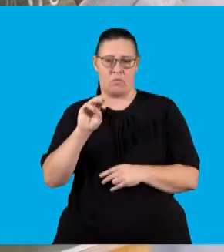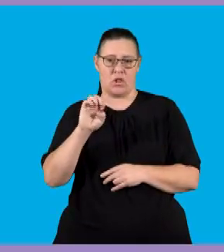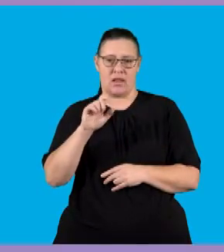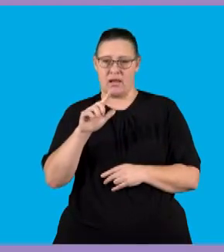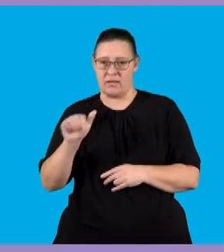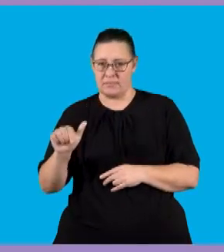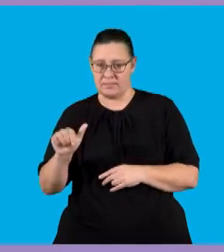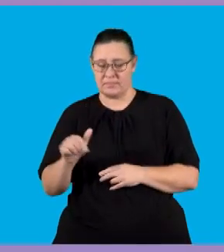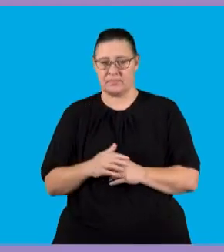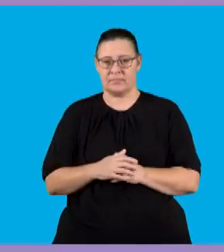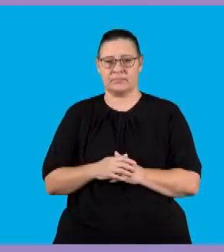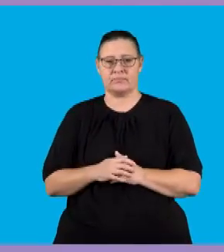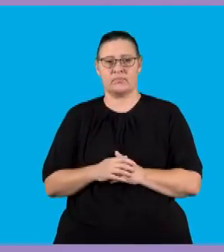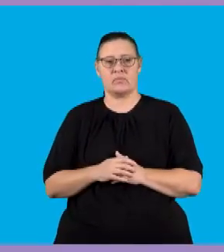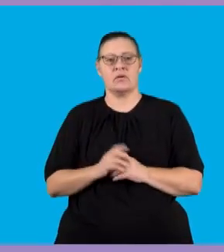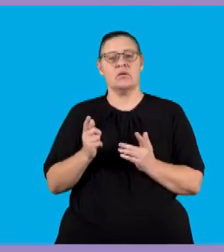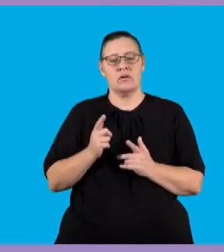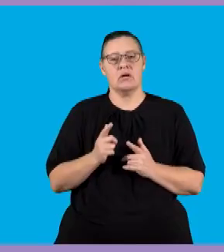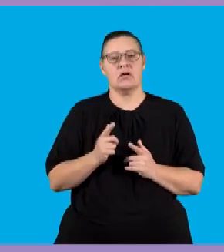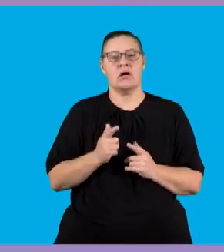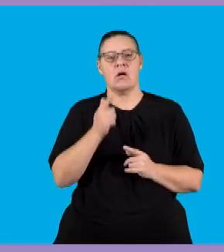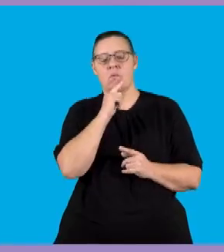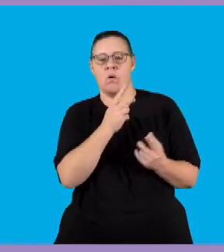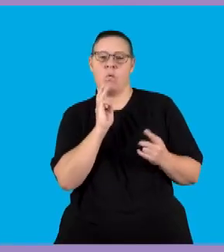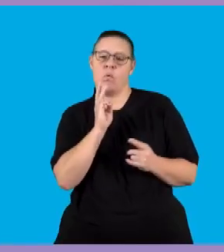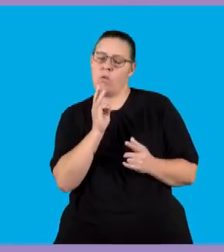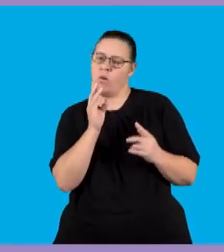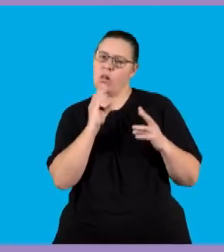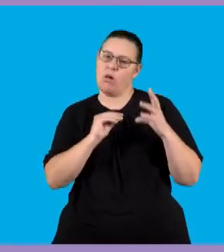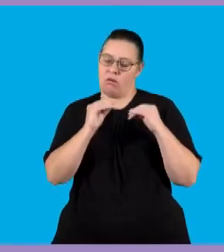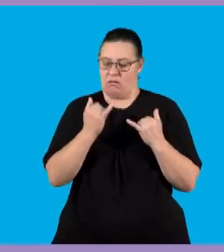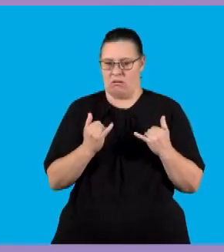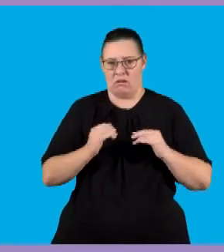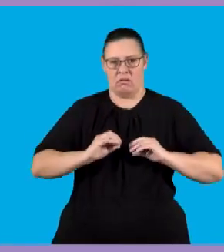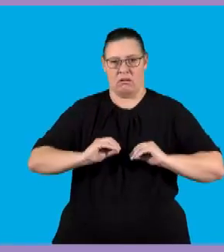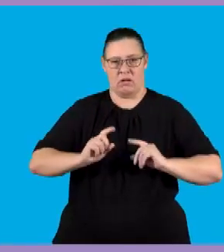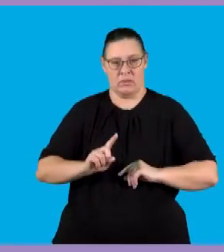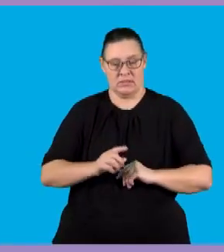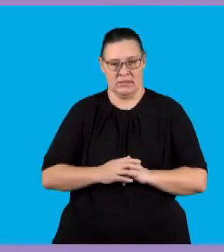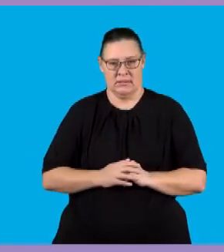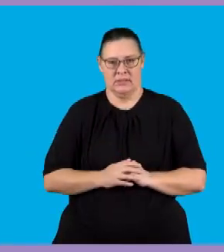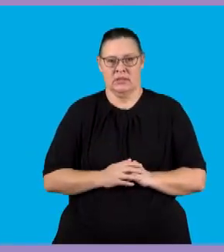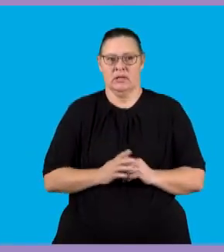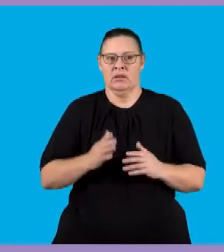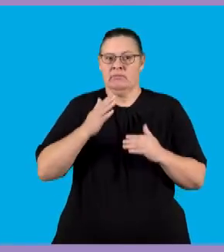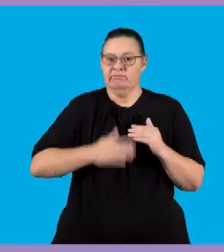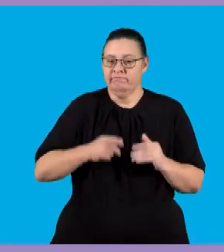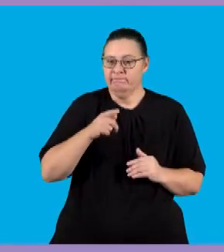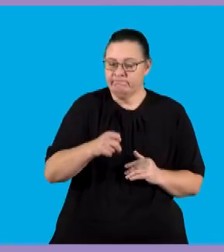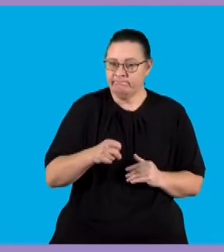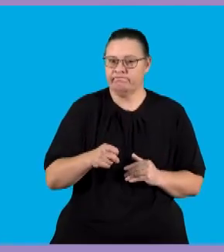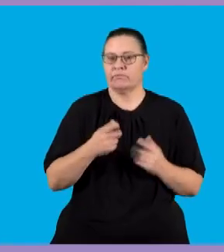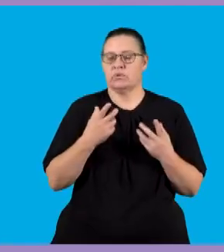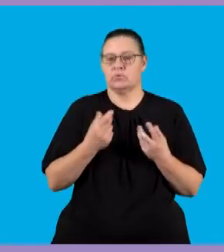formula. So let's start off with what we are going to learn in this lesson. So by the end of this